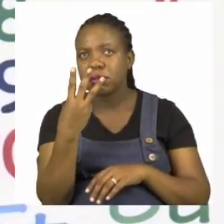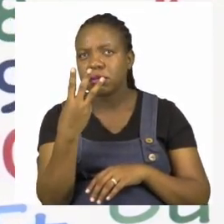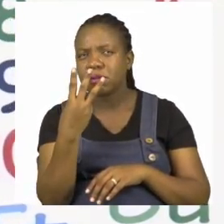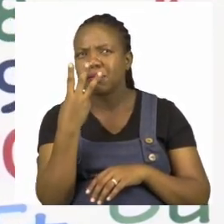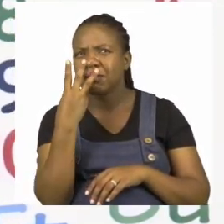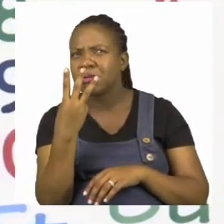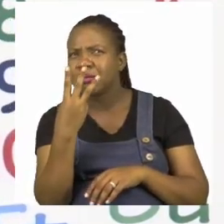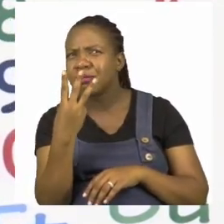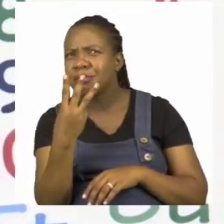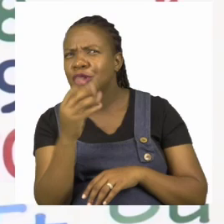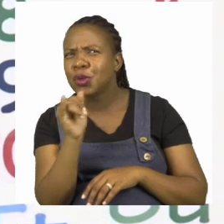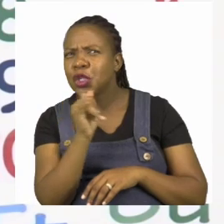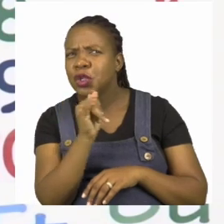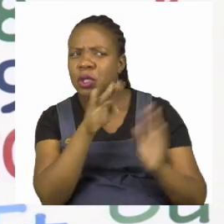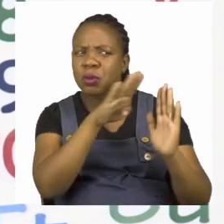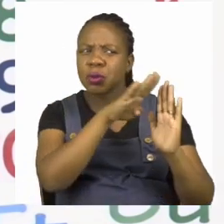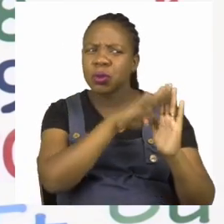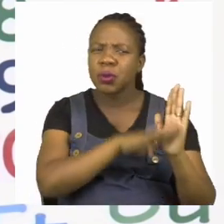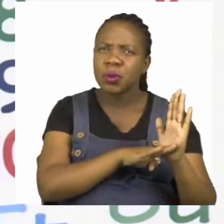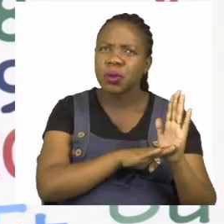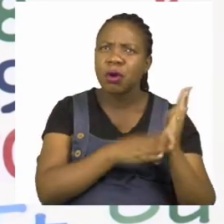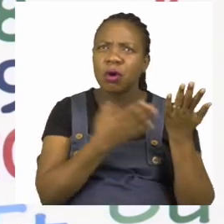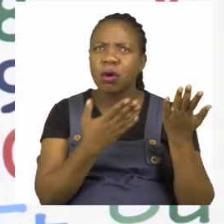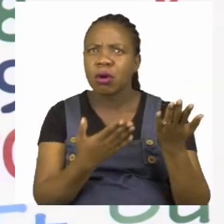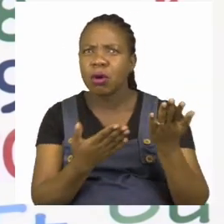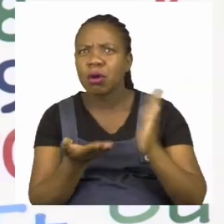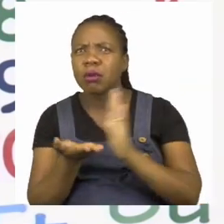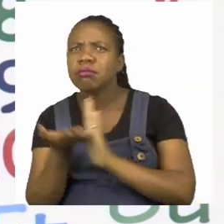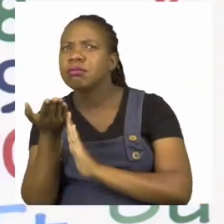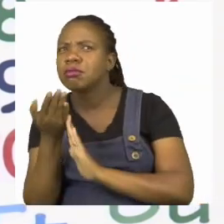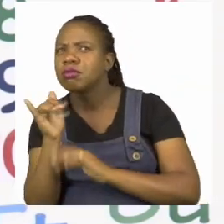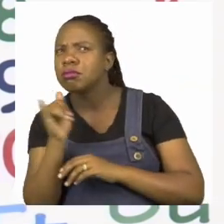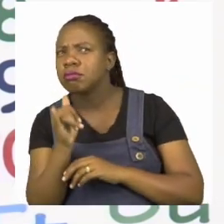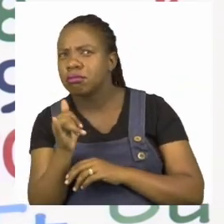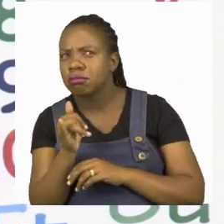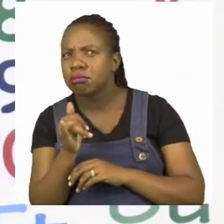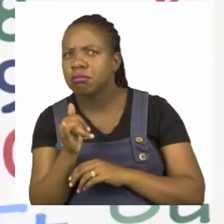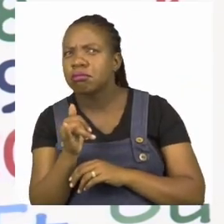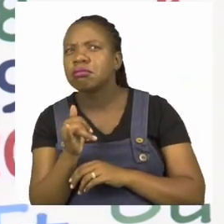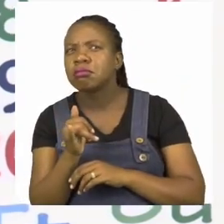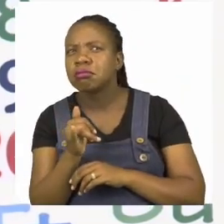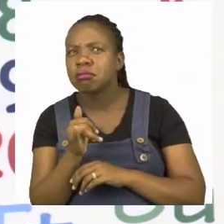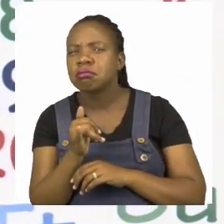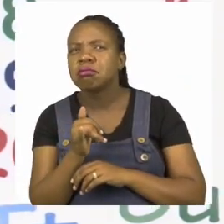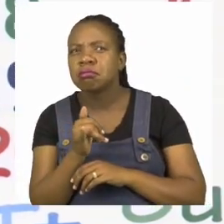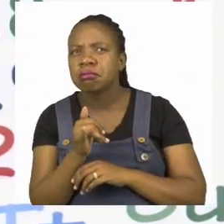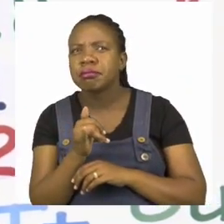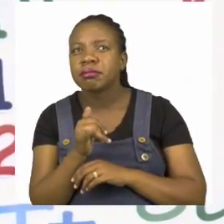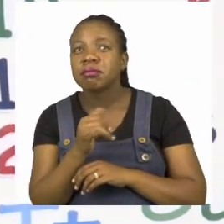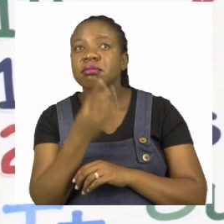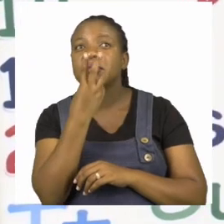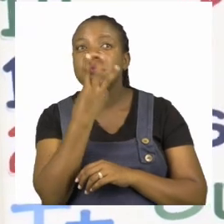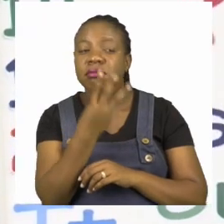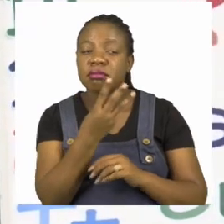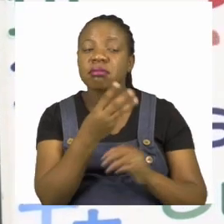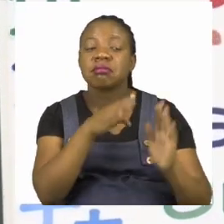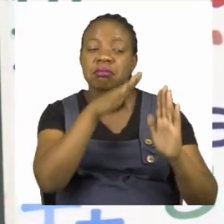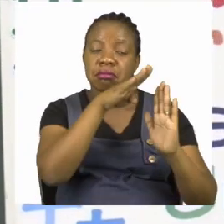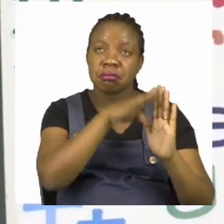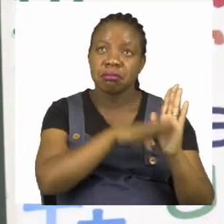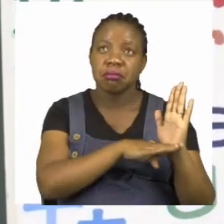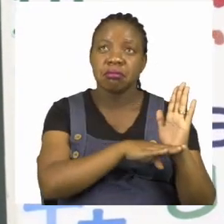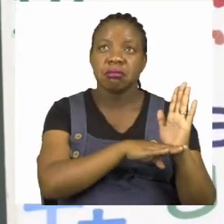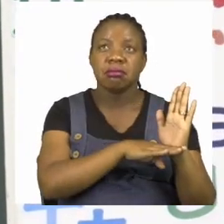try and find it on our number line. And it looks like it's telling us that 3 will round